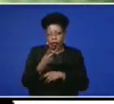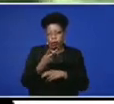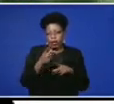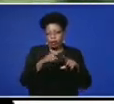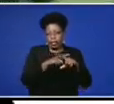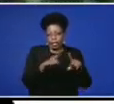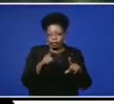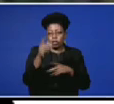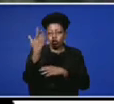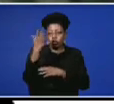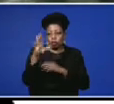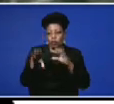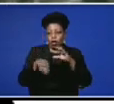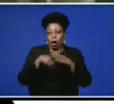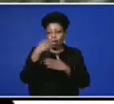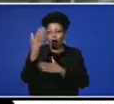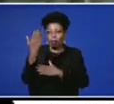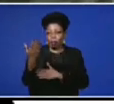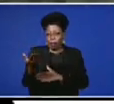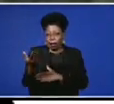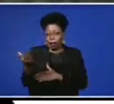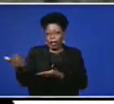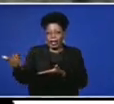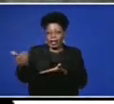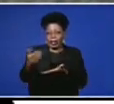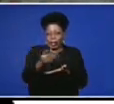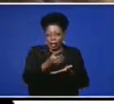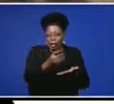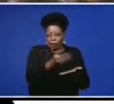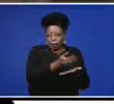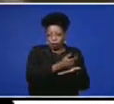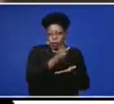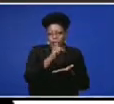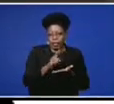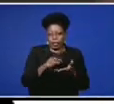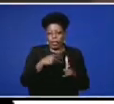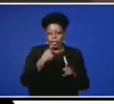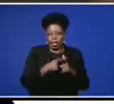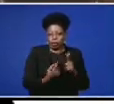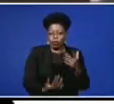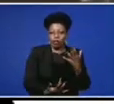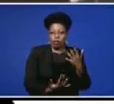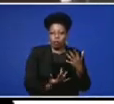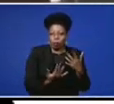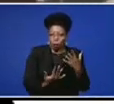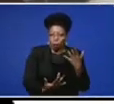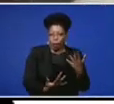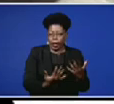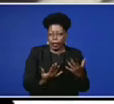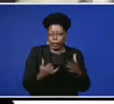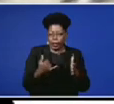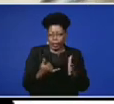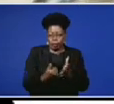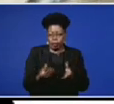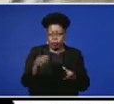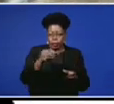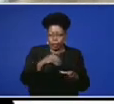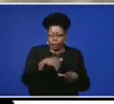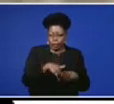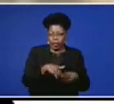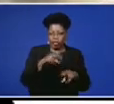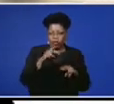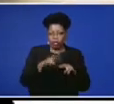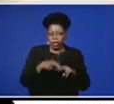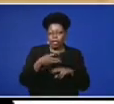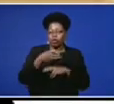trees. So we go there, we get the trees, and we boil them. And we put them in the containers, and you just sit down and